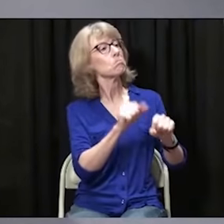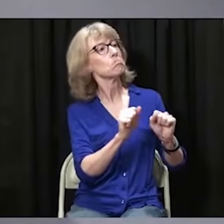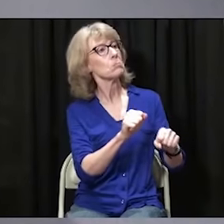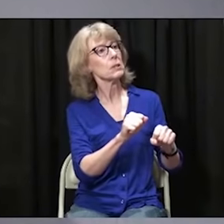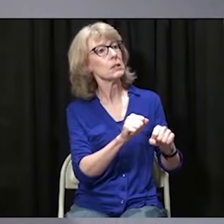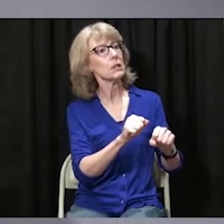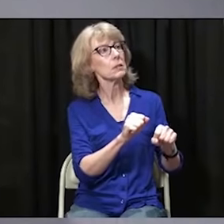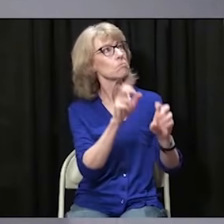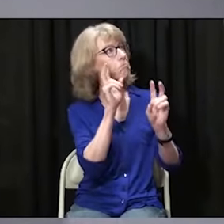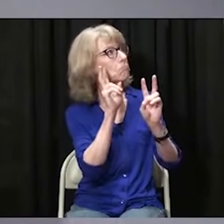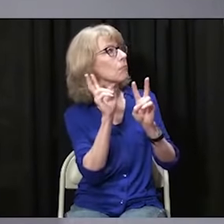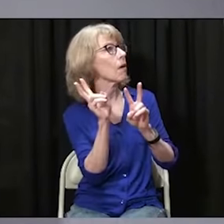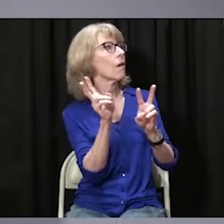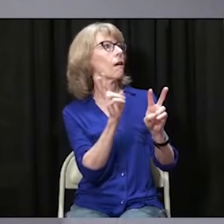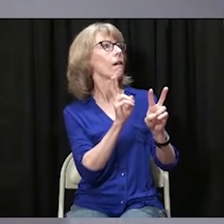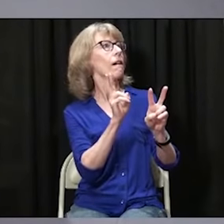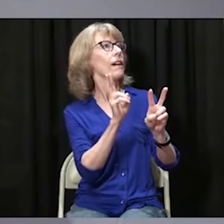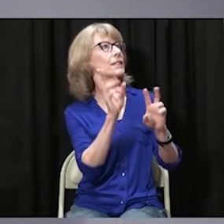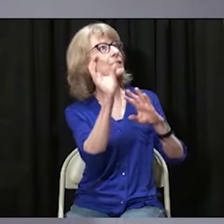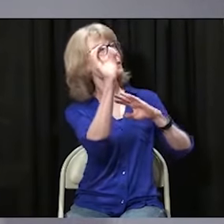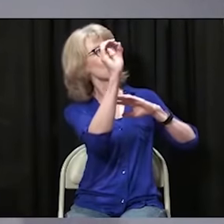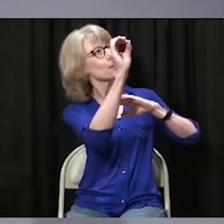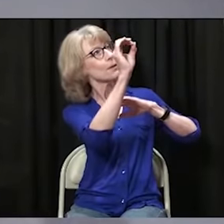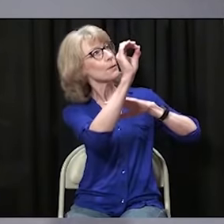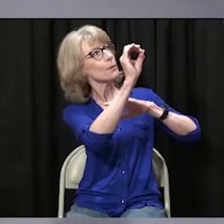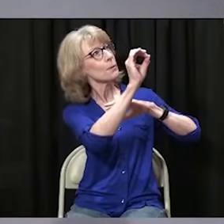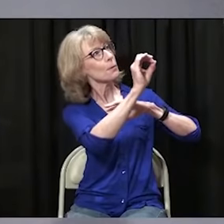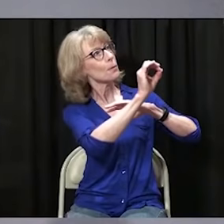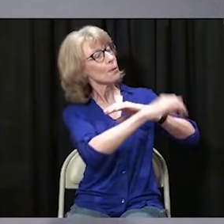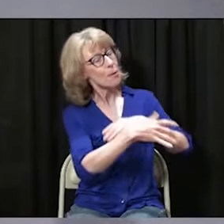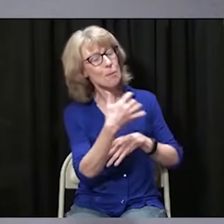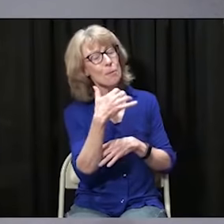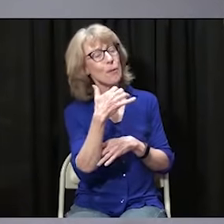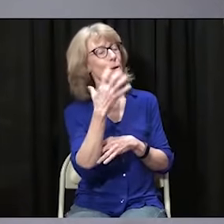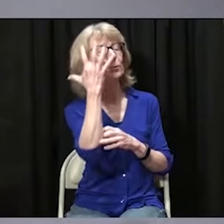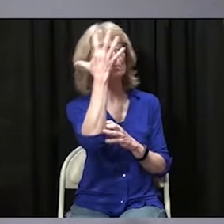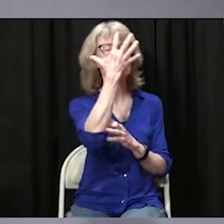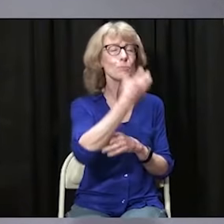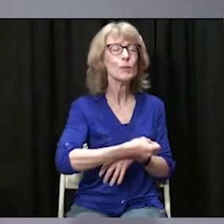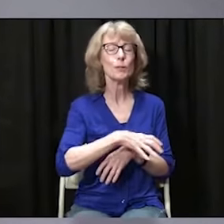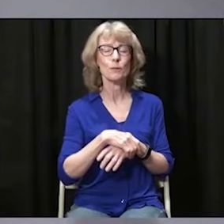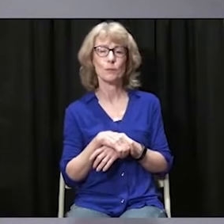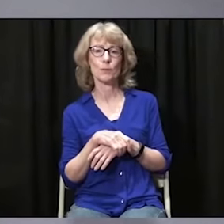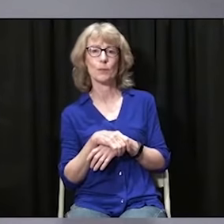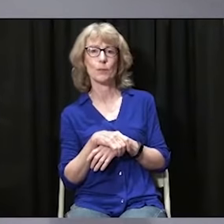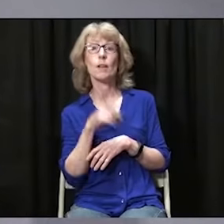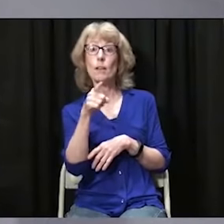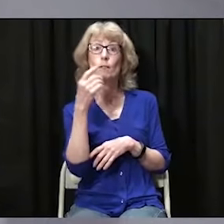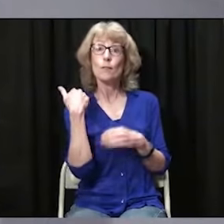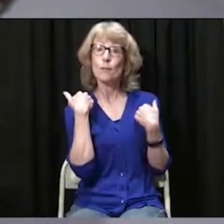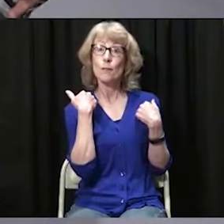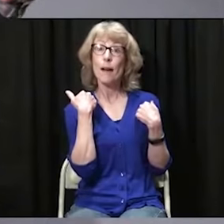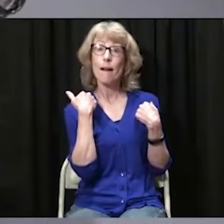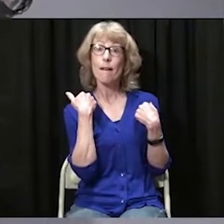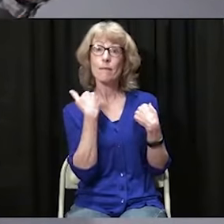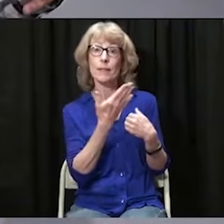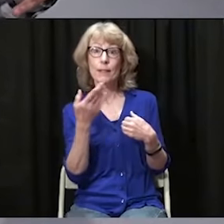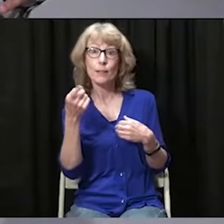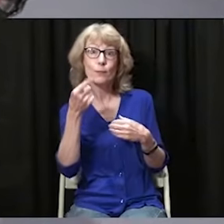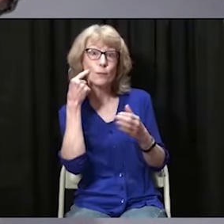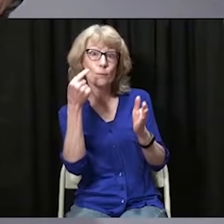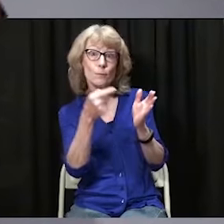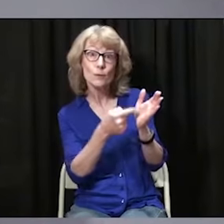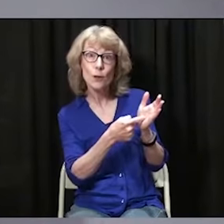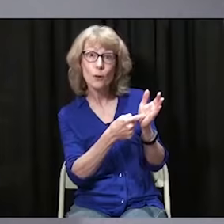at a sunset and be caught in the wonder of God. And you've got your memories of that too. Sometimes you just walk outside right now. The weather's been